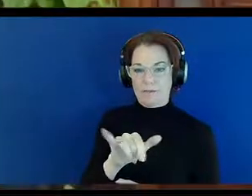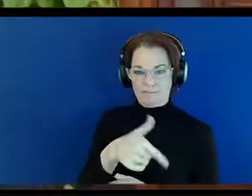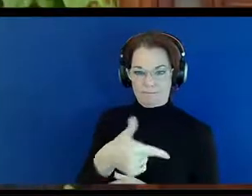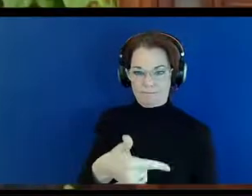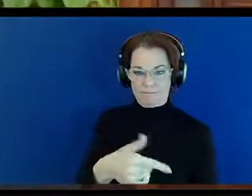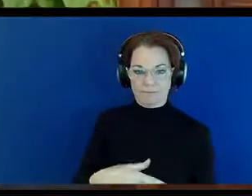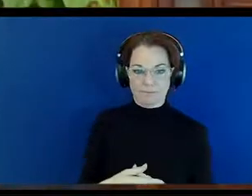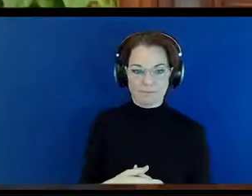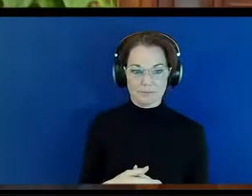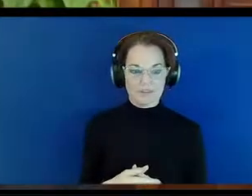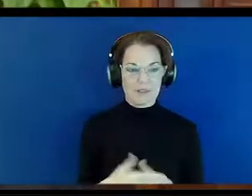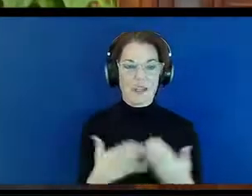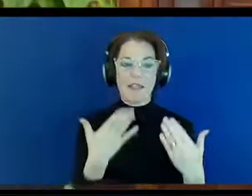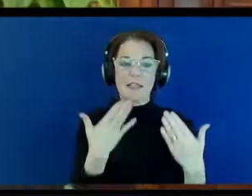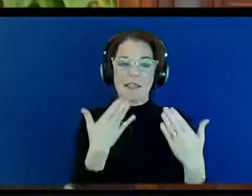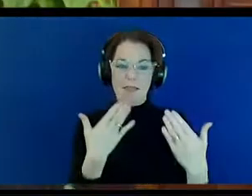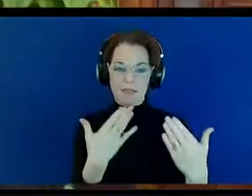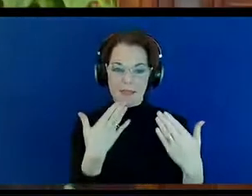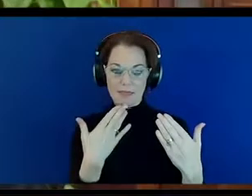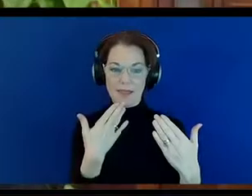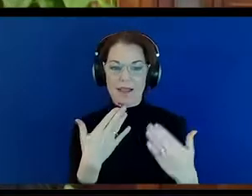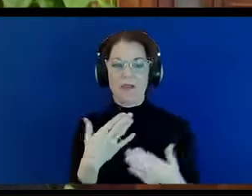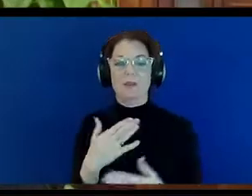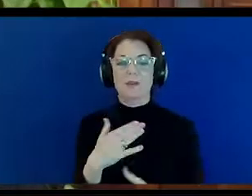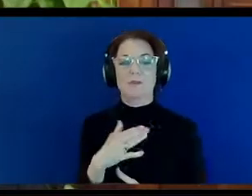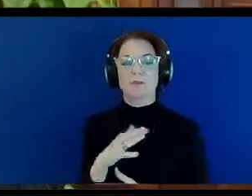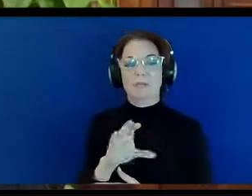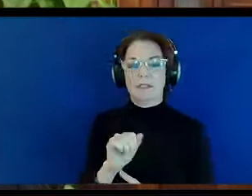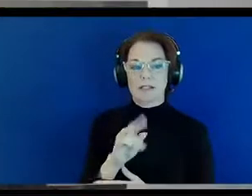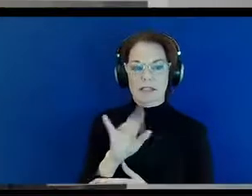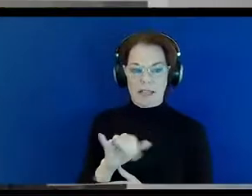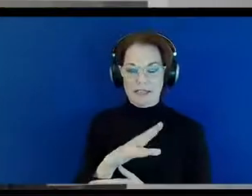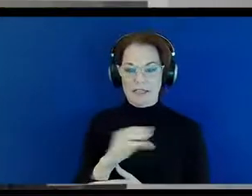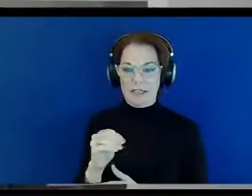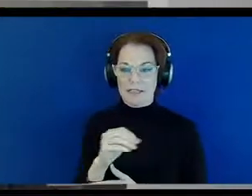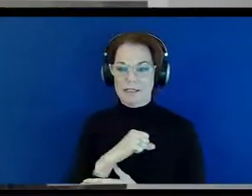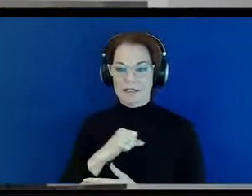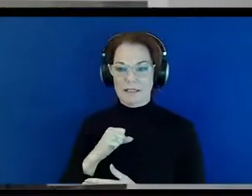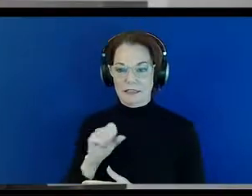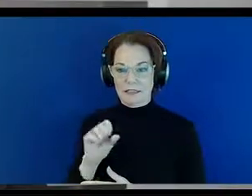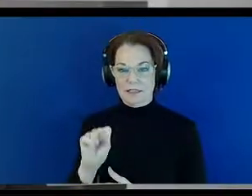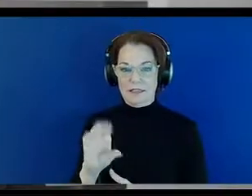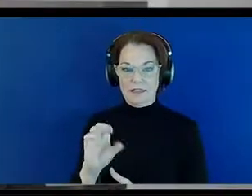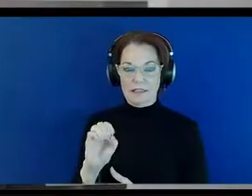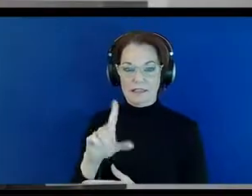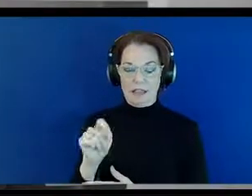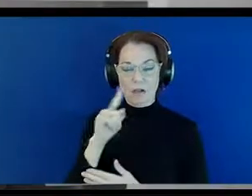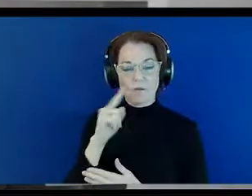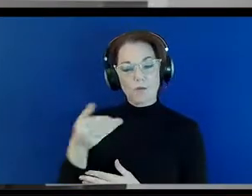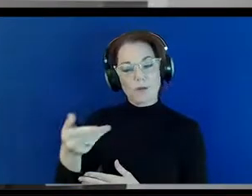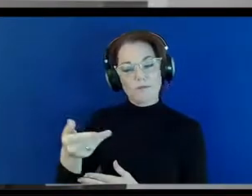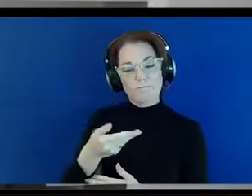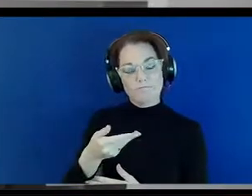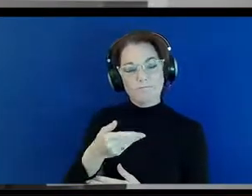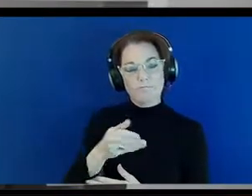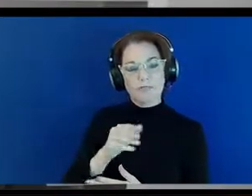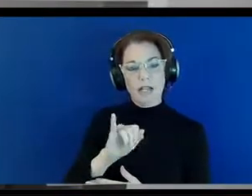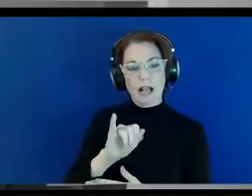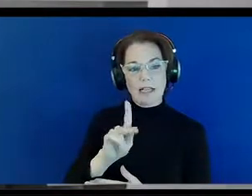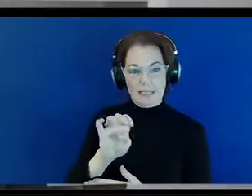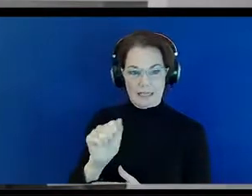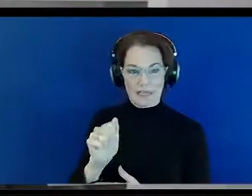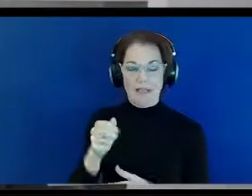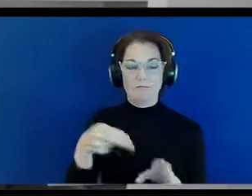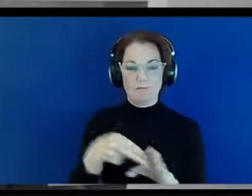Thank you, Chairman Casey, Ranking Member Scott, and the Senate Special Committee on Aging for inviting Ikea to join in this important